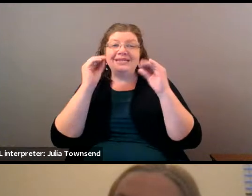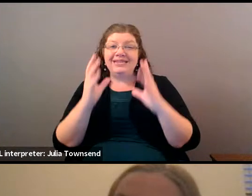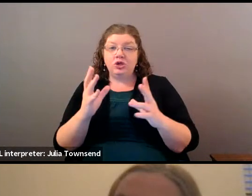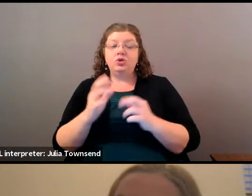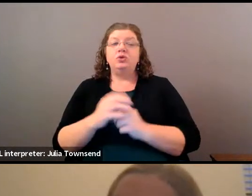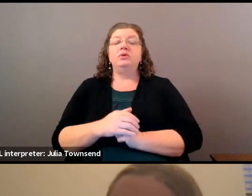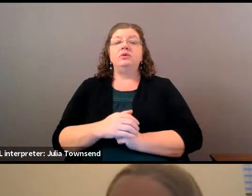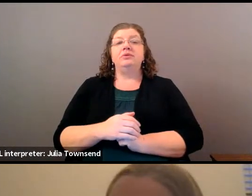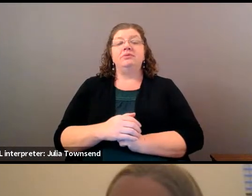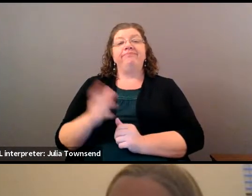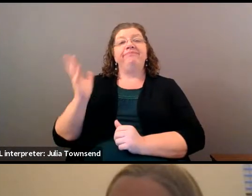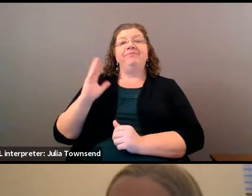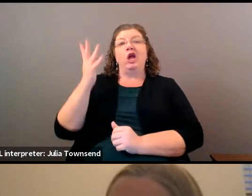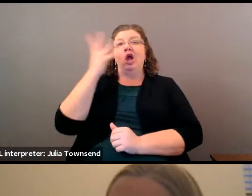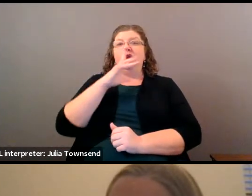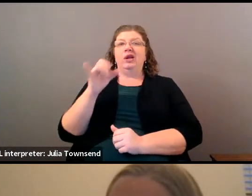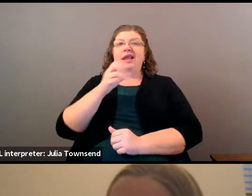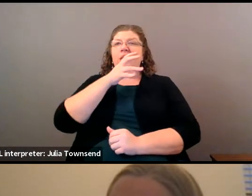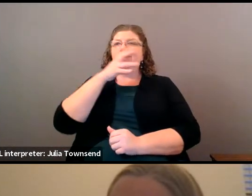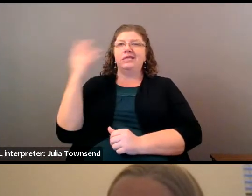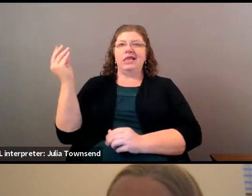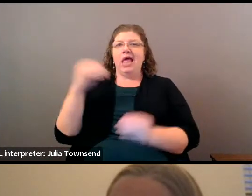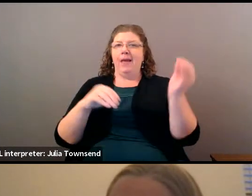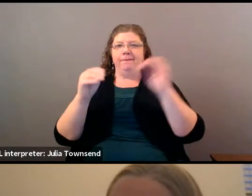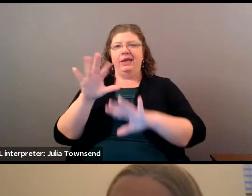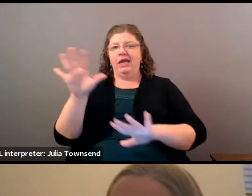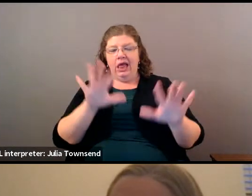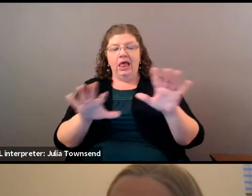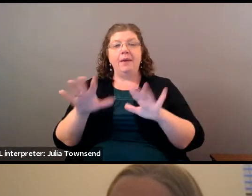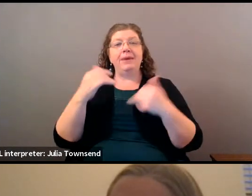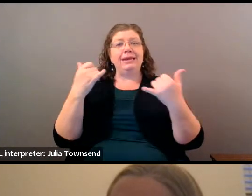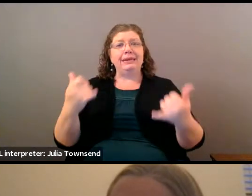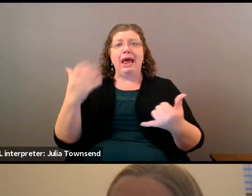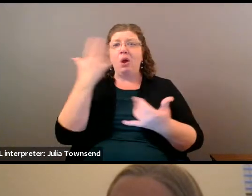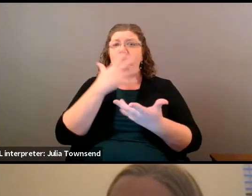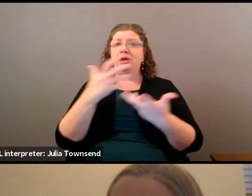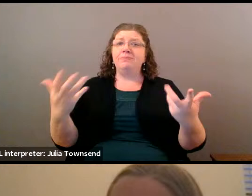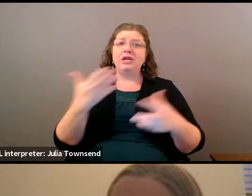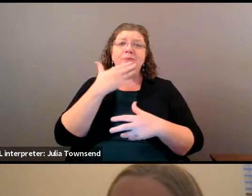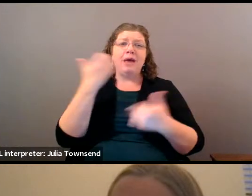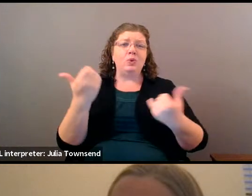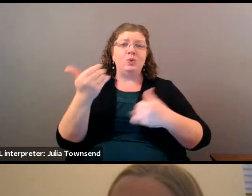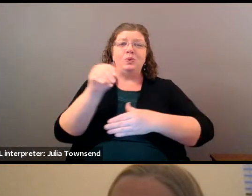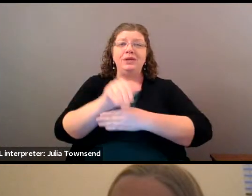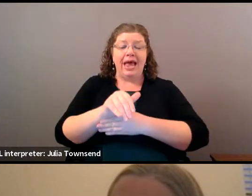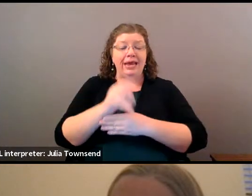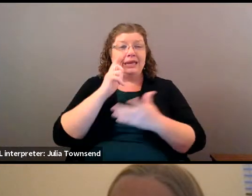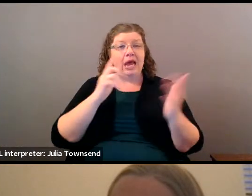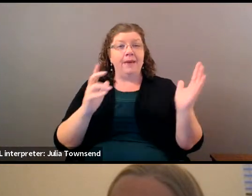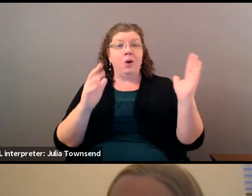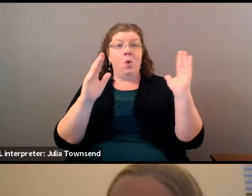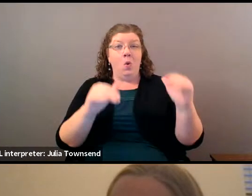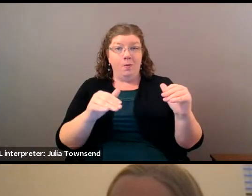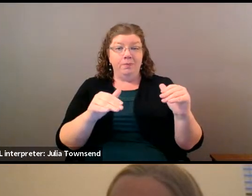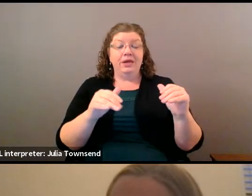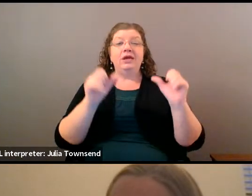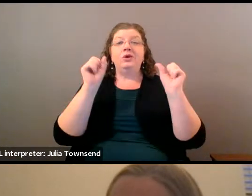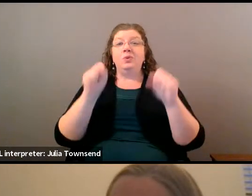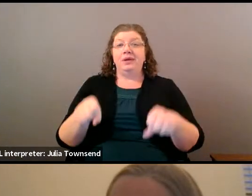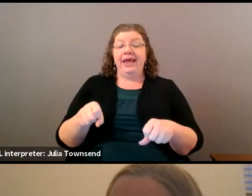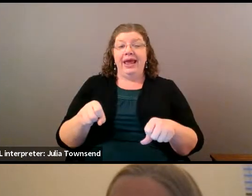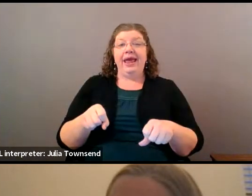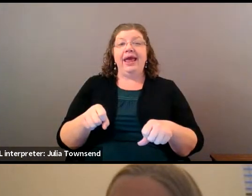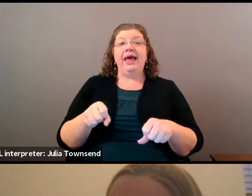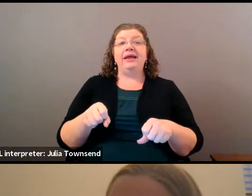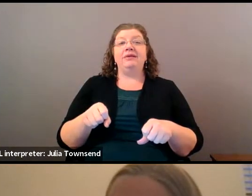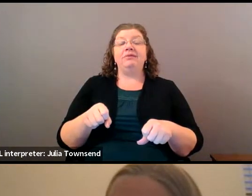looked frankly kind of sloppy and heavy-handed, but this is looking much better tonight. And I'm hoping that you can extend a hand